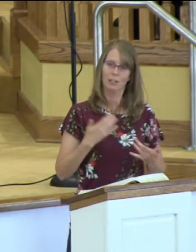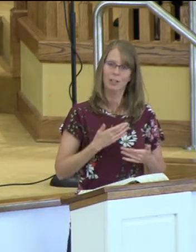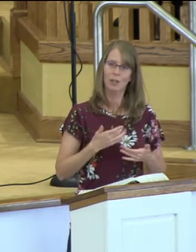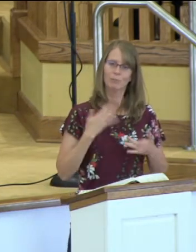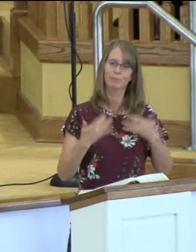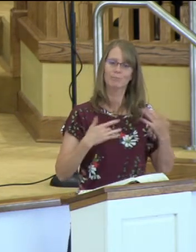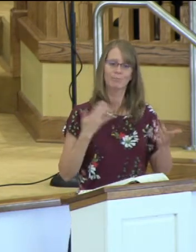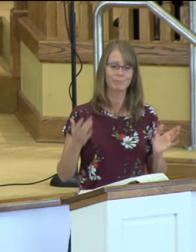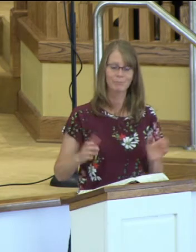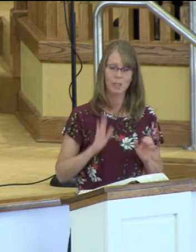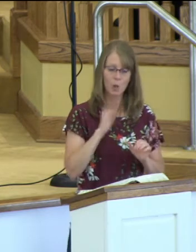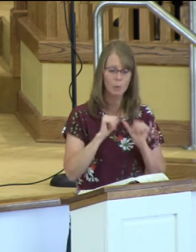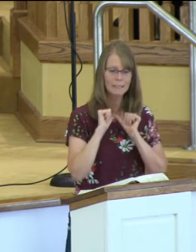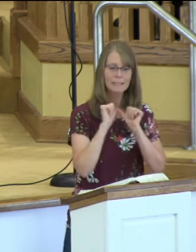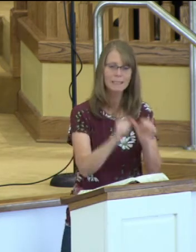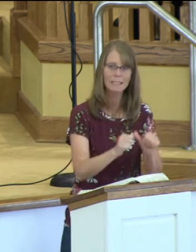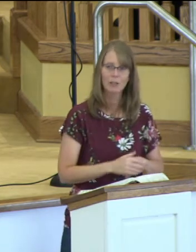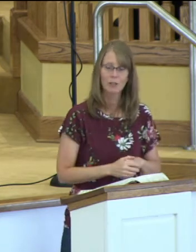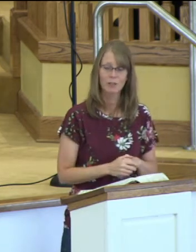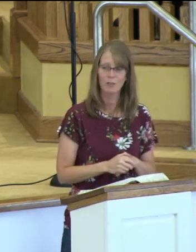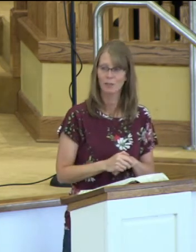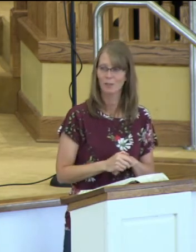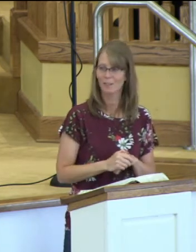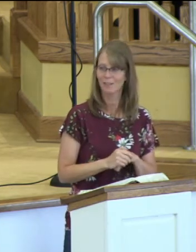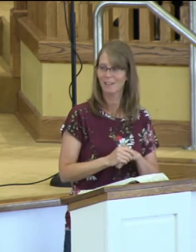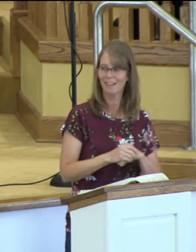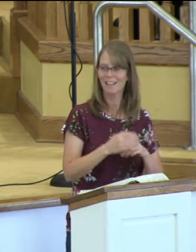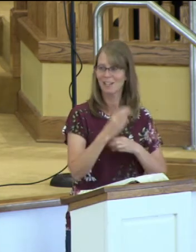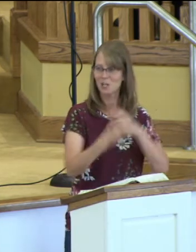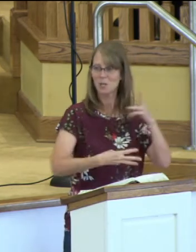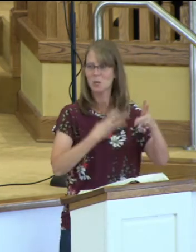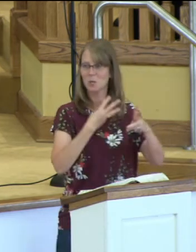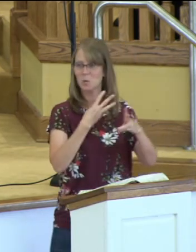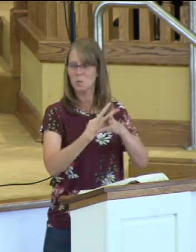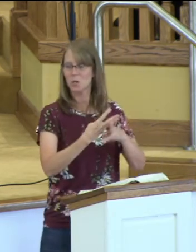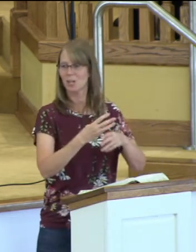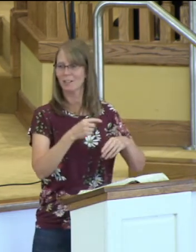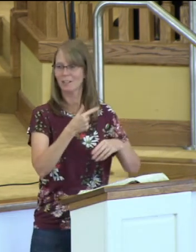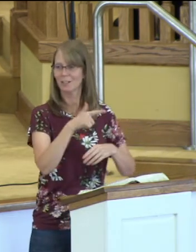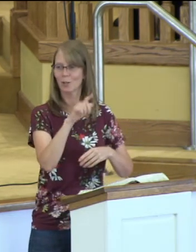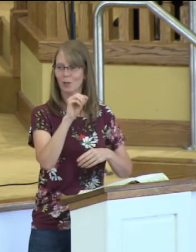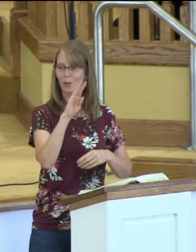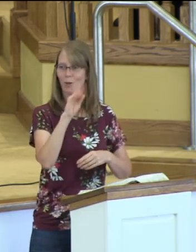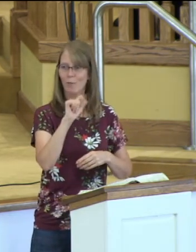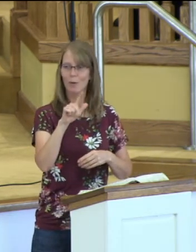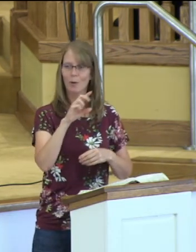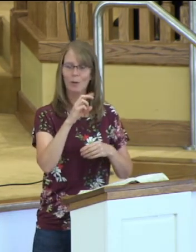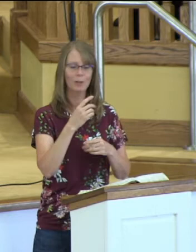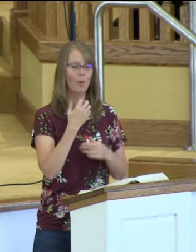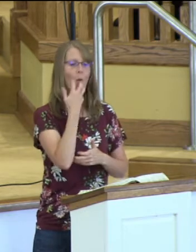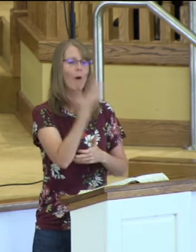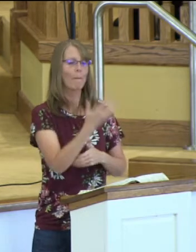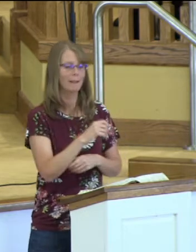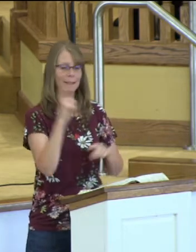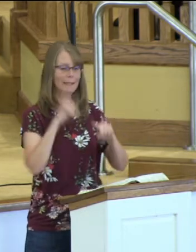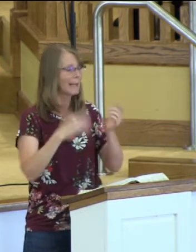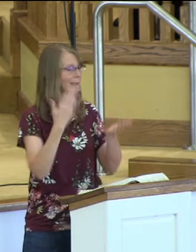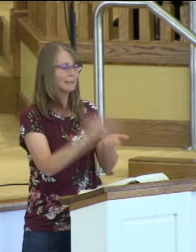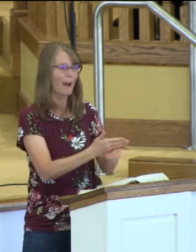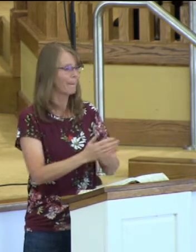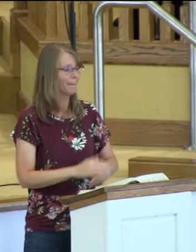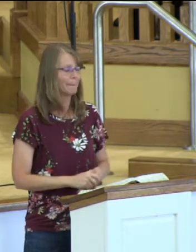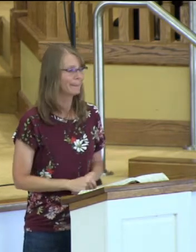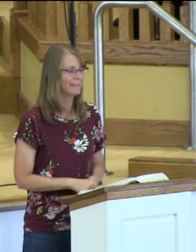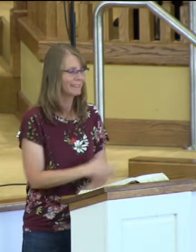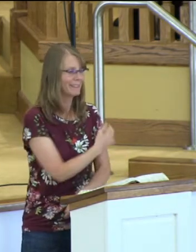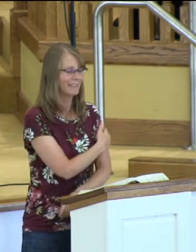continue on. Global warming will not stop it, right? Well, it feels hot today, sure. But listen, that's not